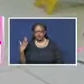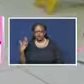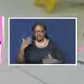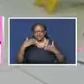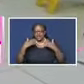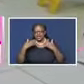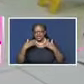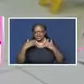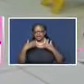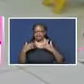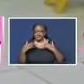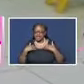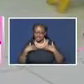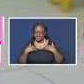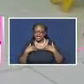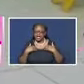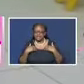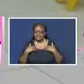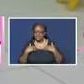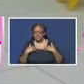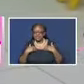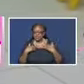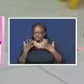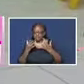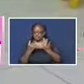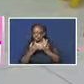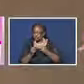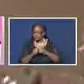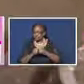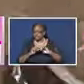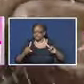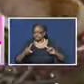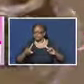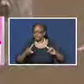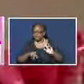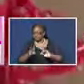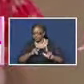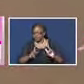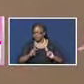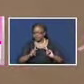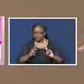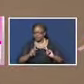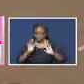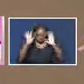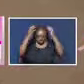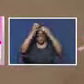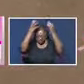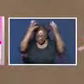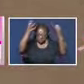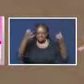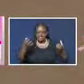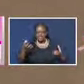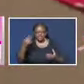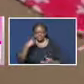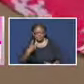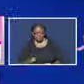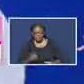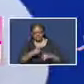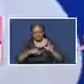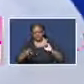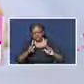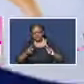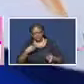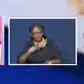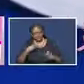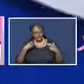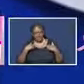with industry chefs, and they look at the indigenous food products that we have within